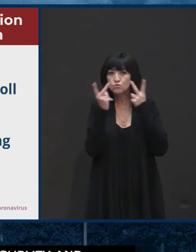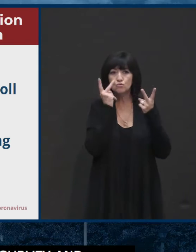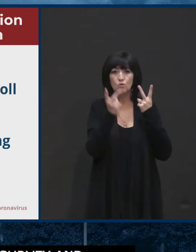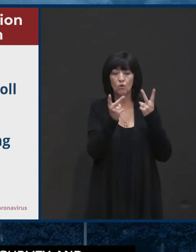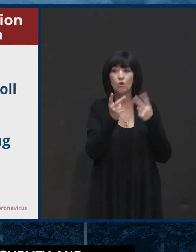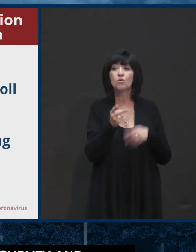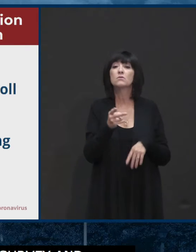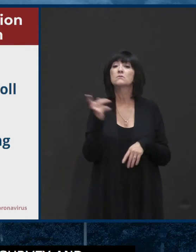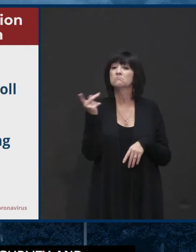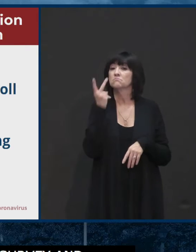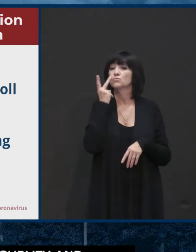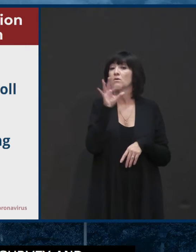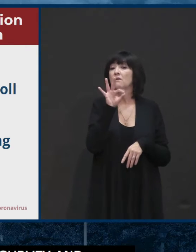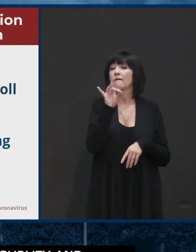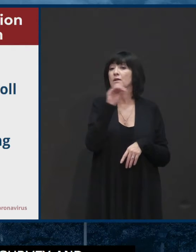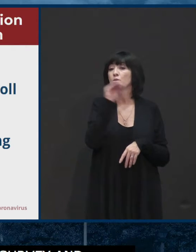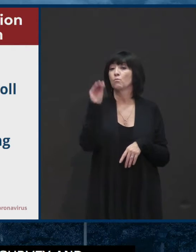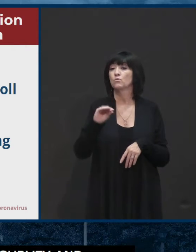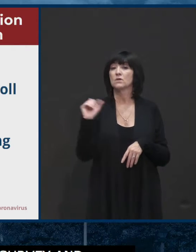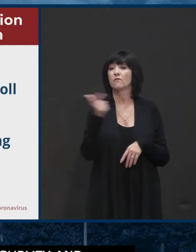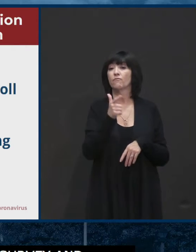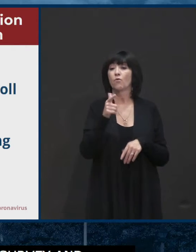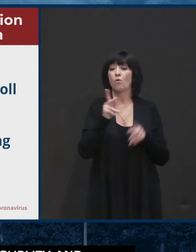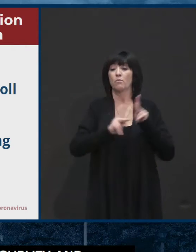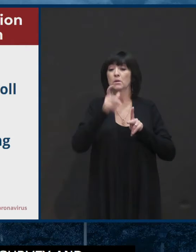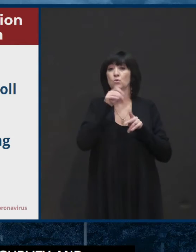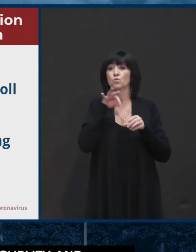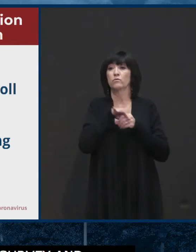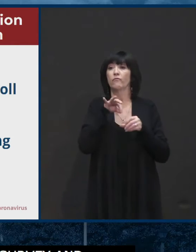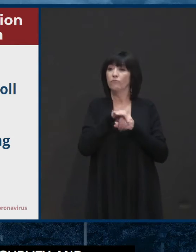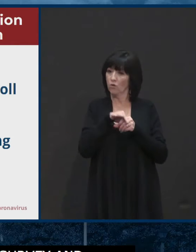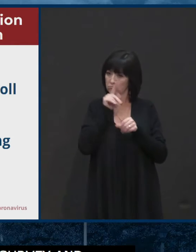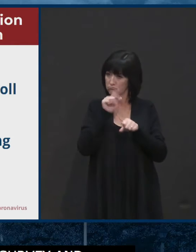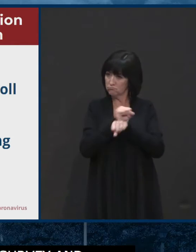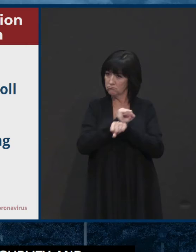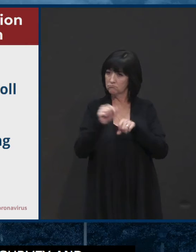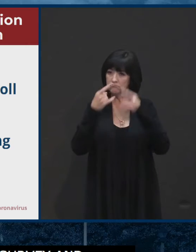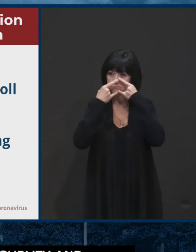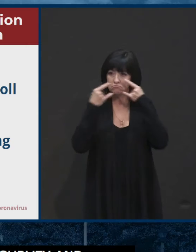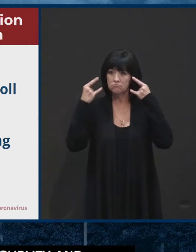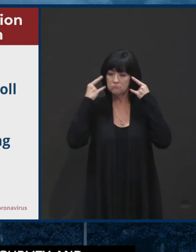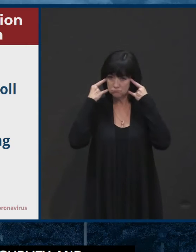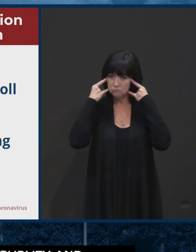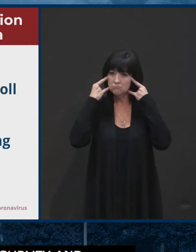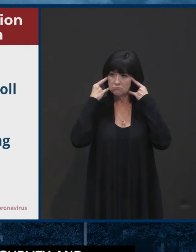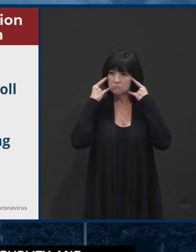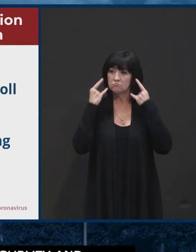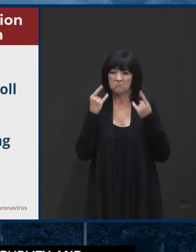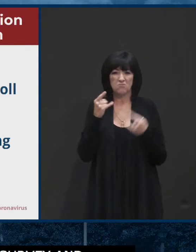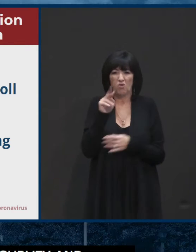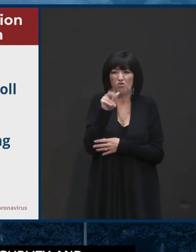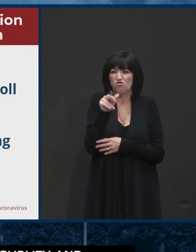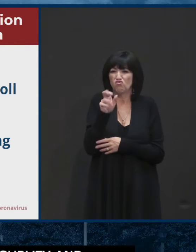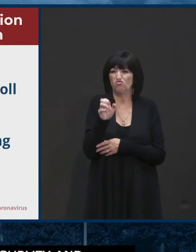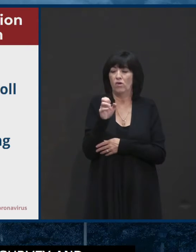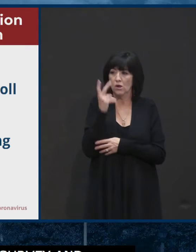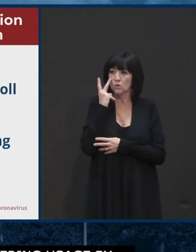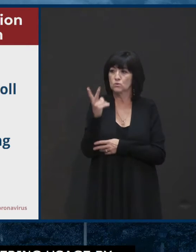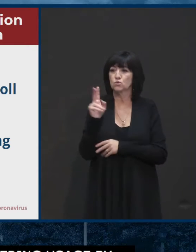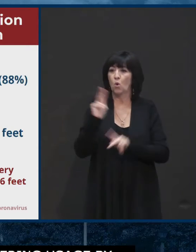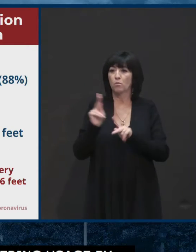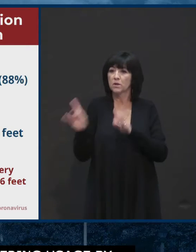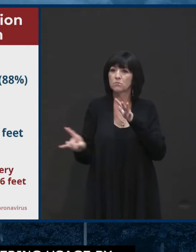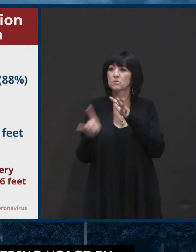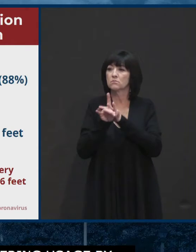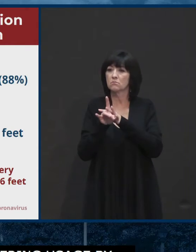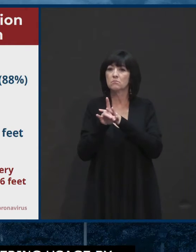wearing masks. They also said that masks were available in the sites for people who didn't come with a mask. So this is all